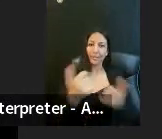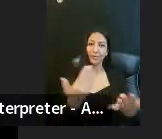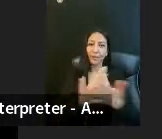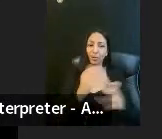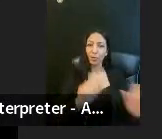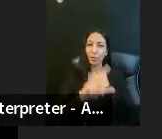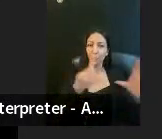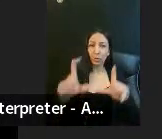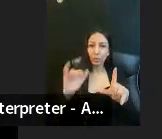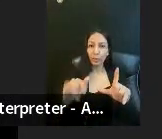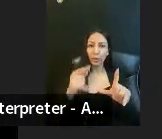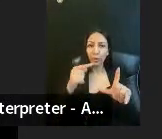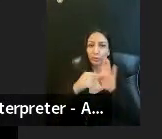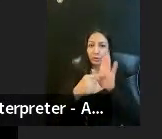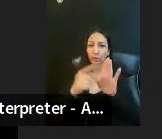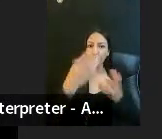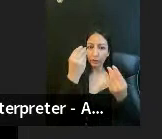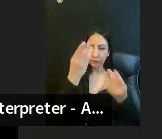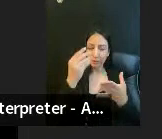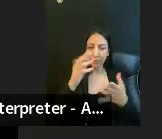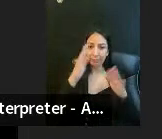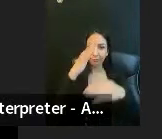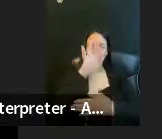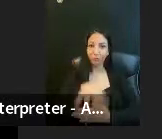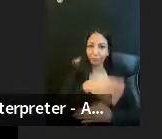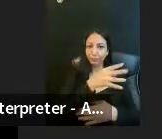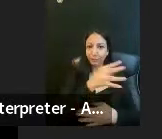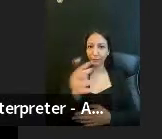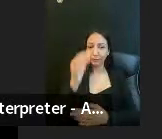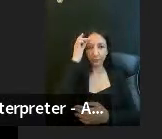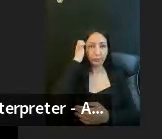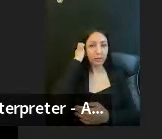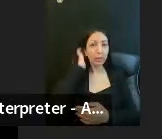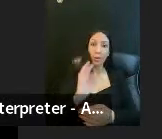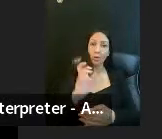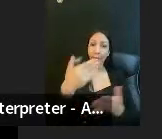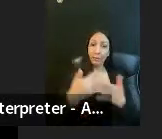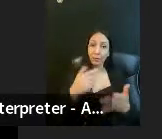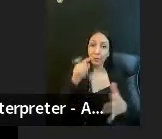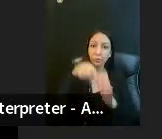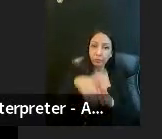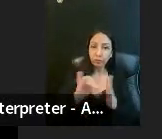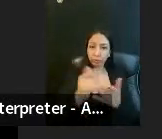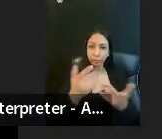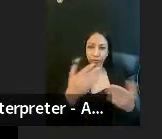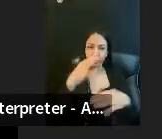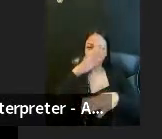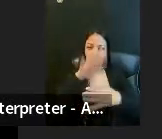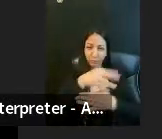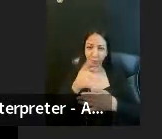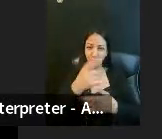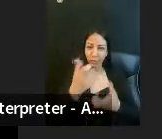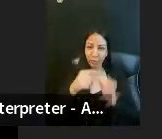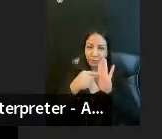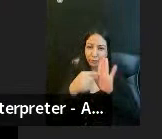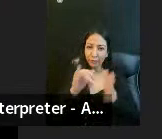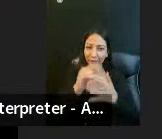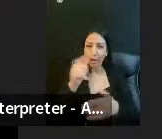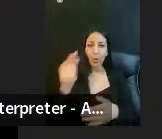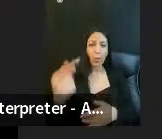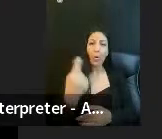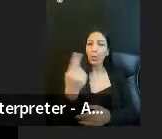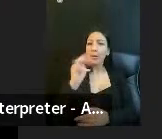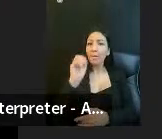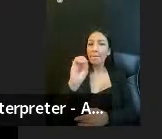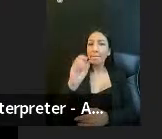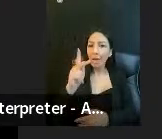screen that shows you the data tables. So before diving into the data tables, I do just want to note that these are just mockups,